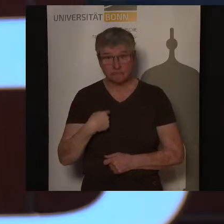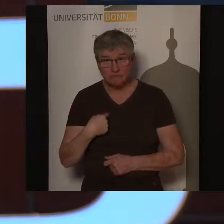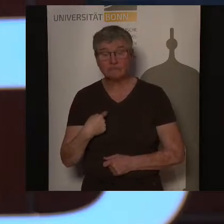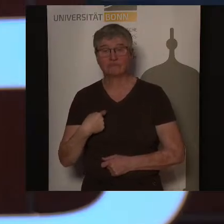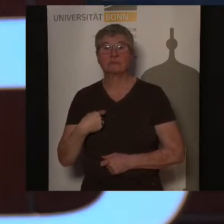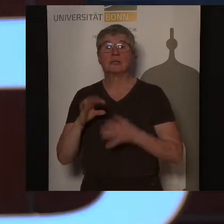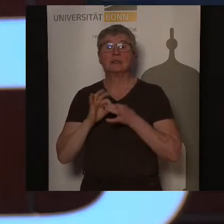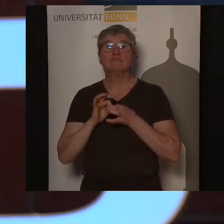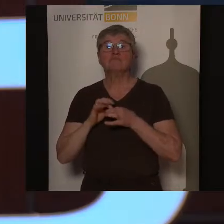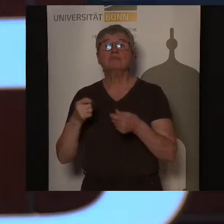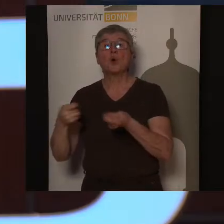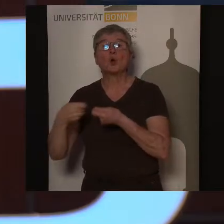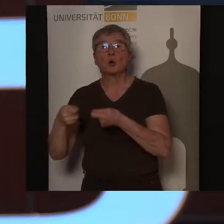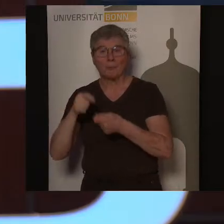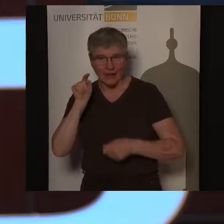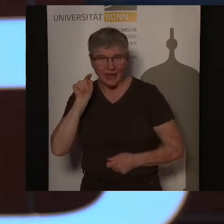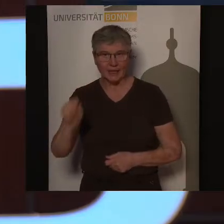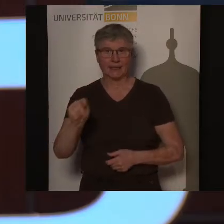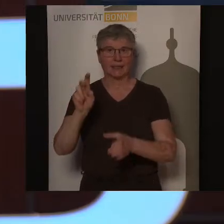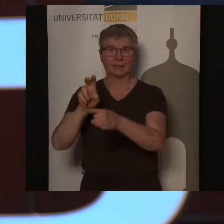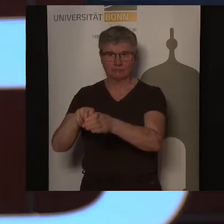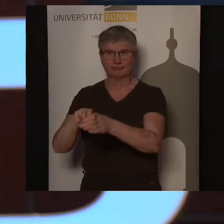45 years ago.